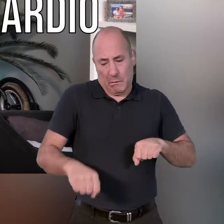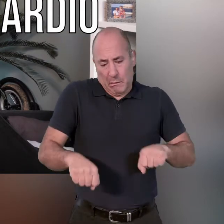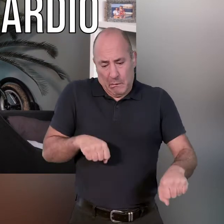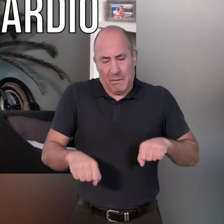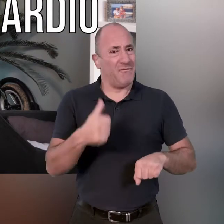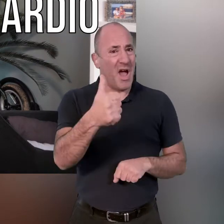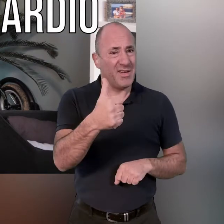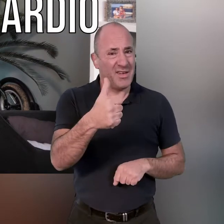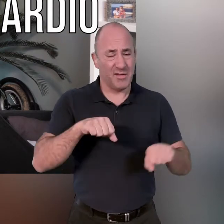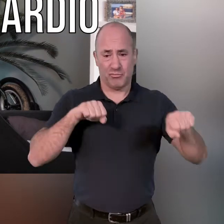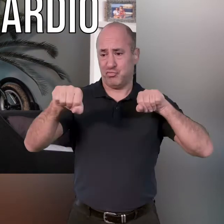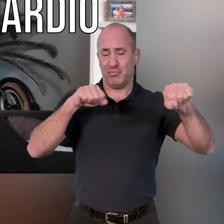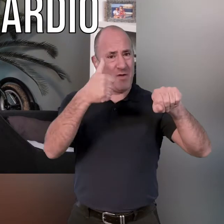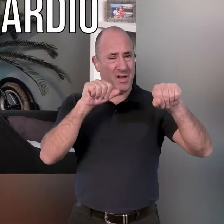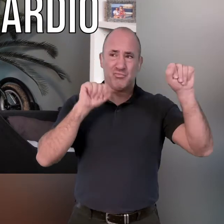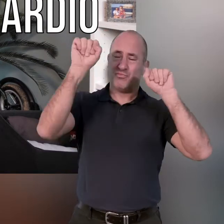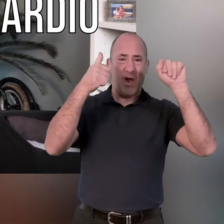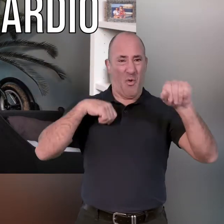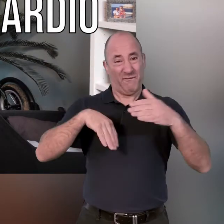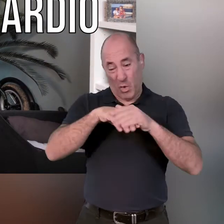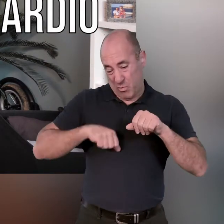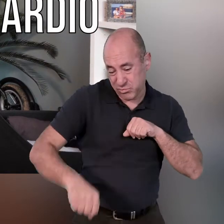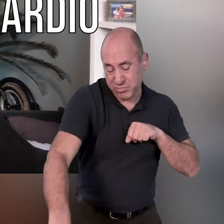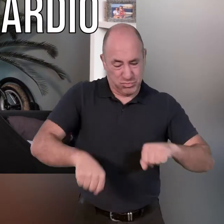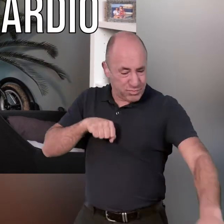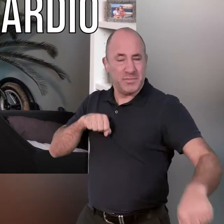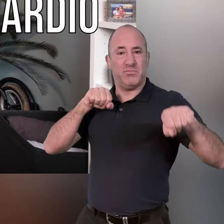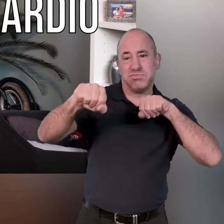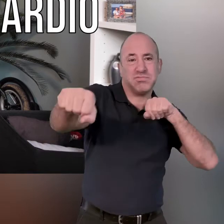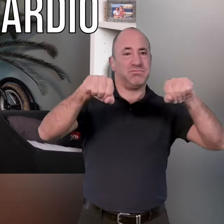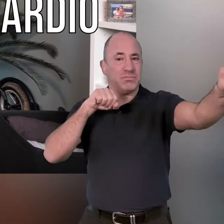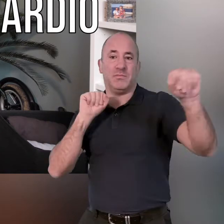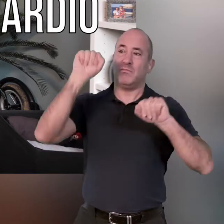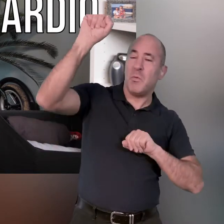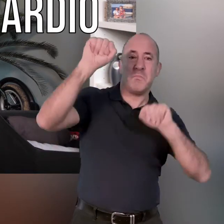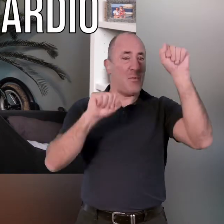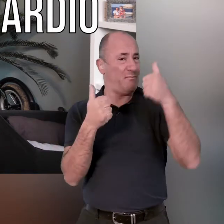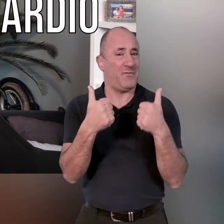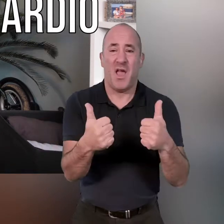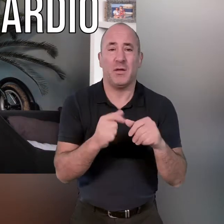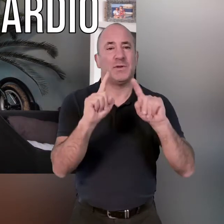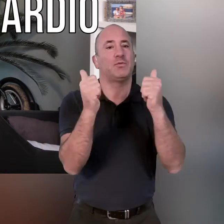only go half of this range, that's fine, whatever you can do.